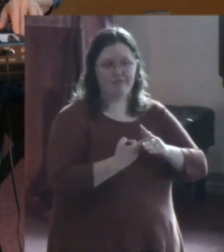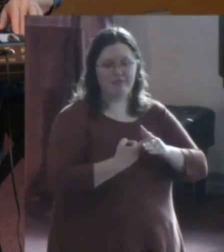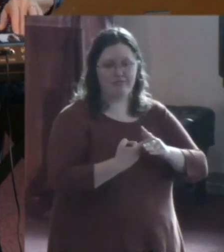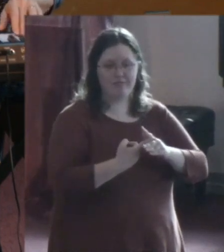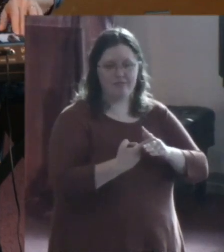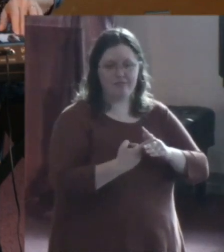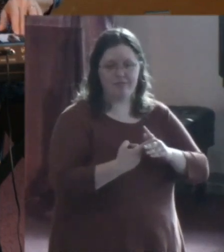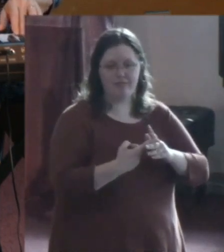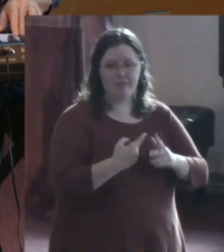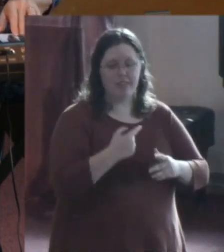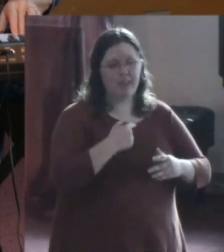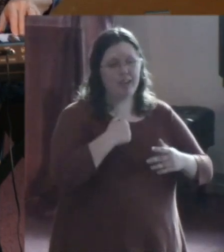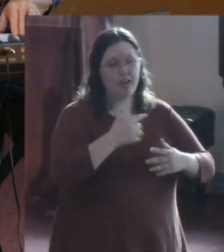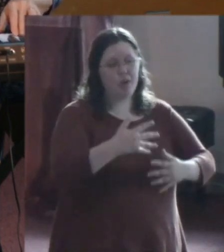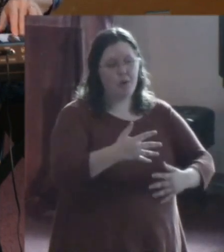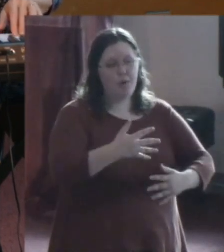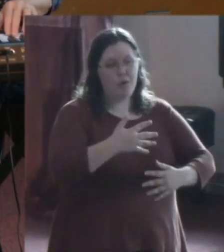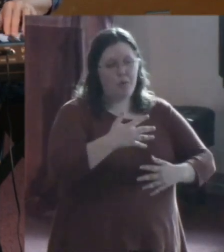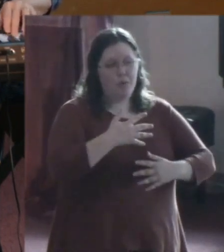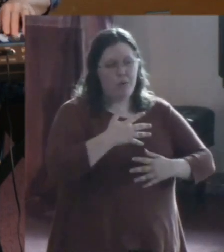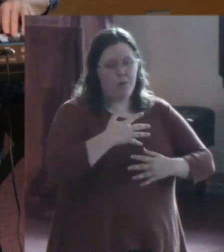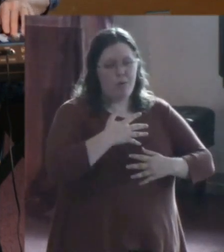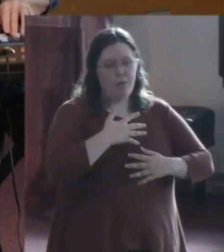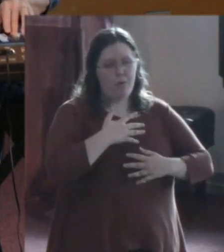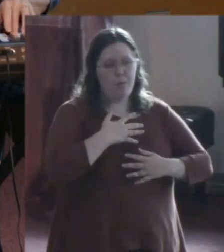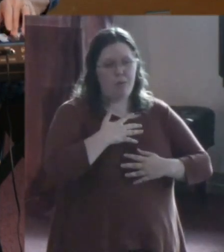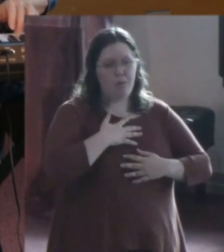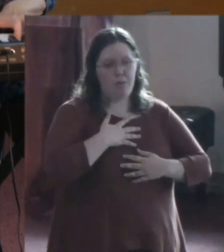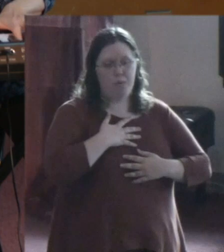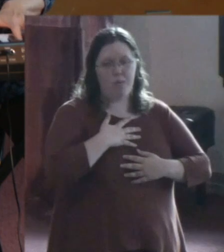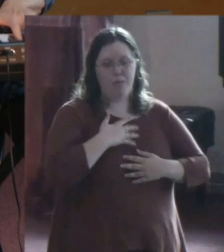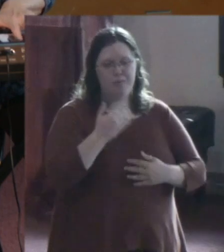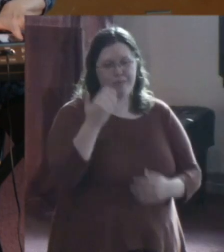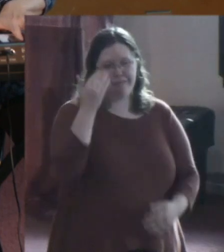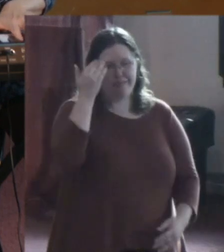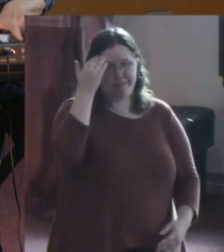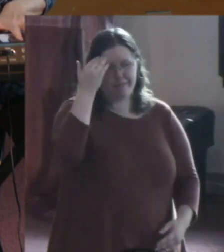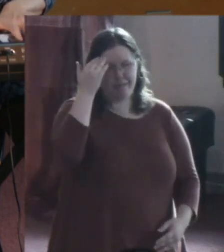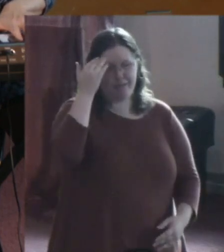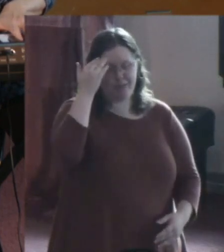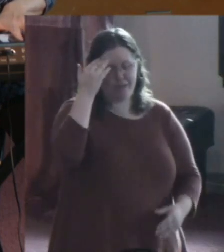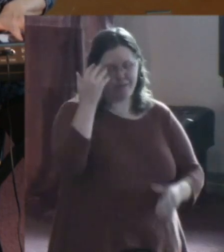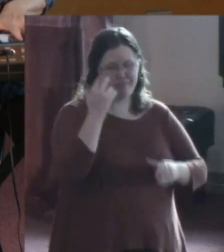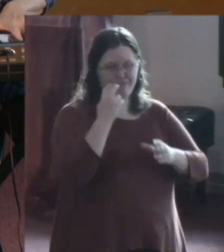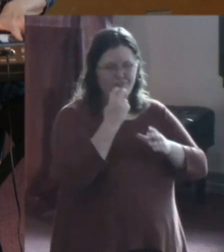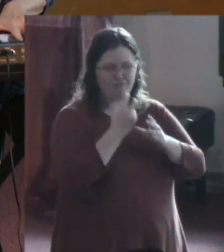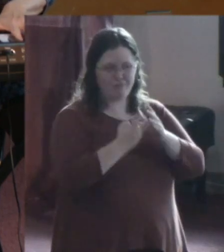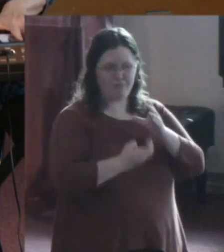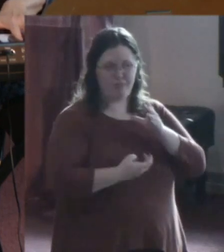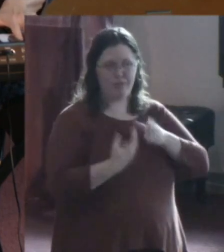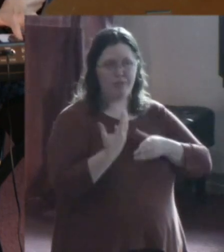I breathe deep and go within.